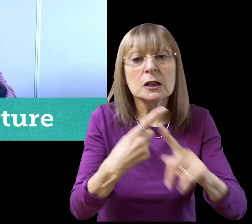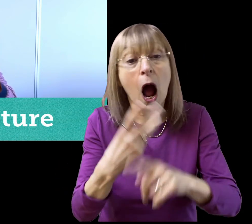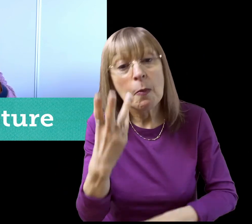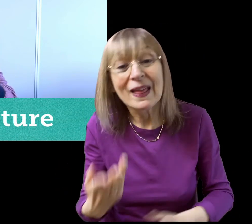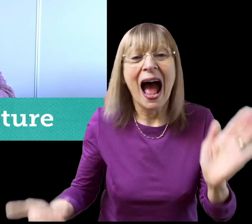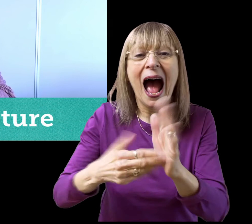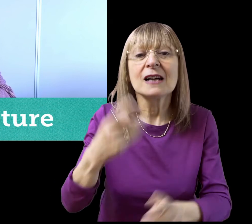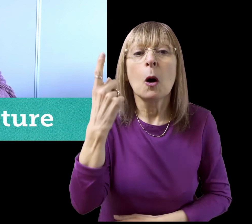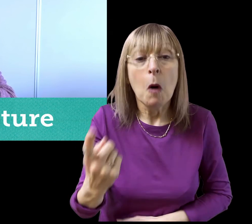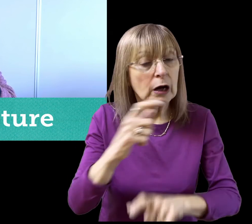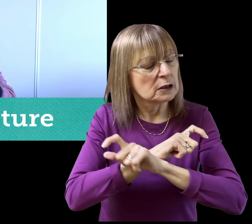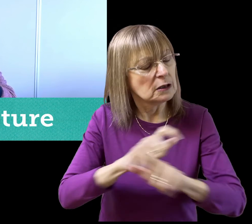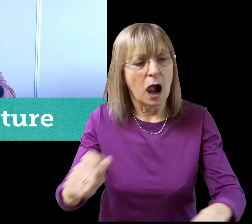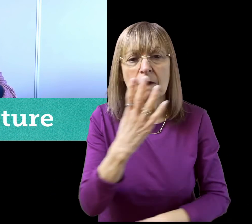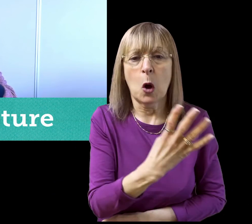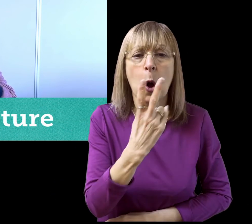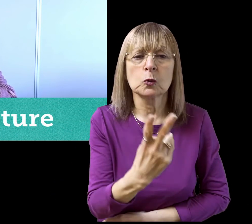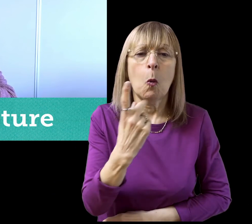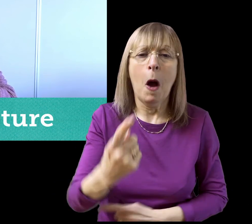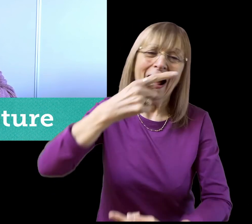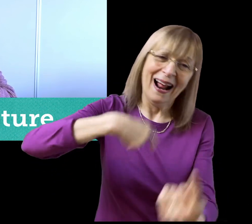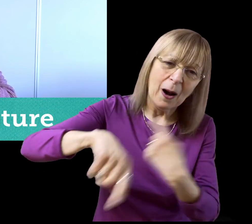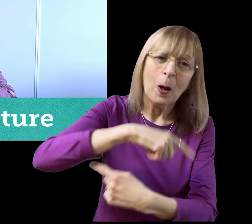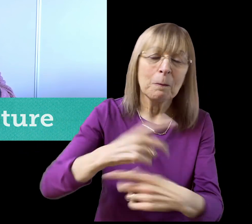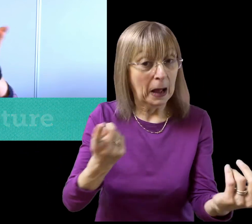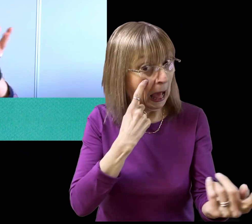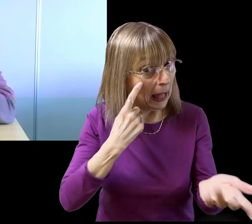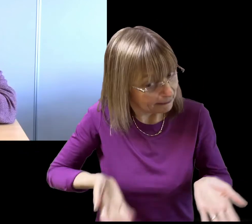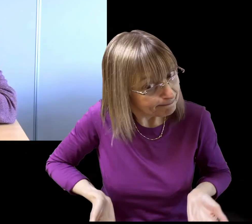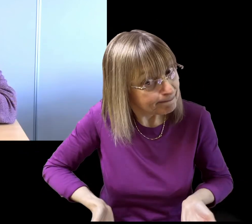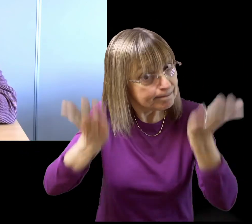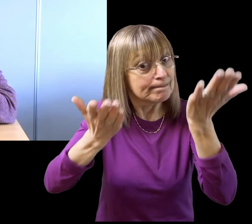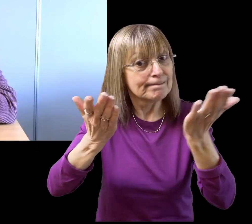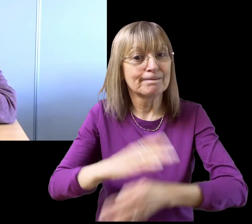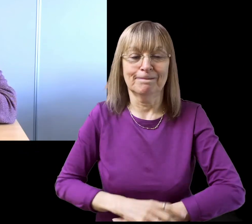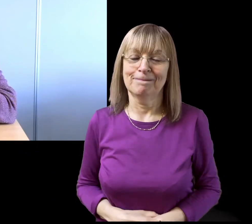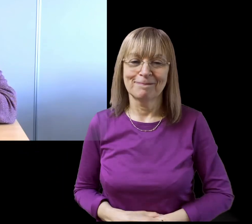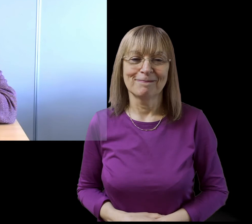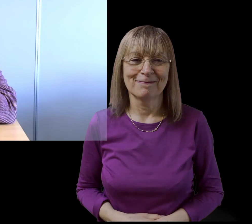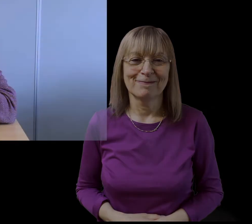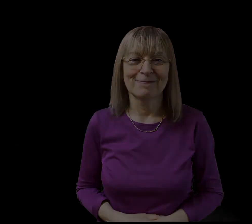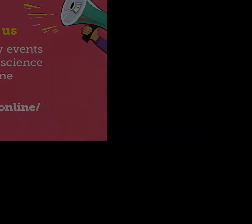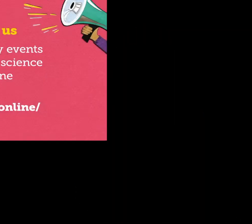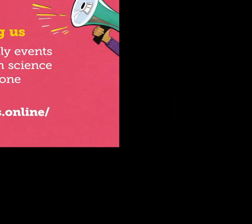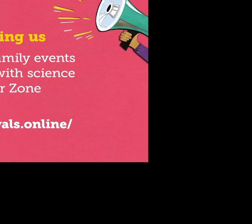you halve or triple and plus 1, end up in the 421 loop? Over to you.